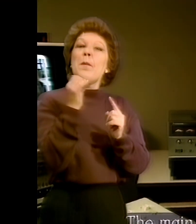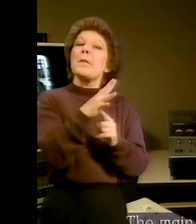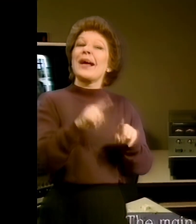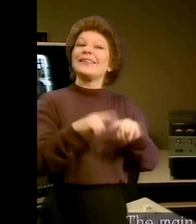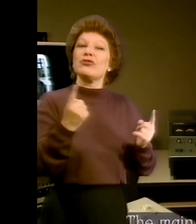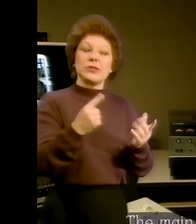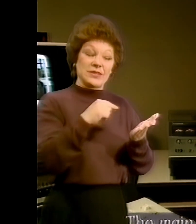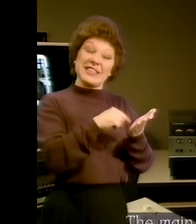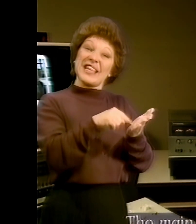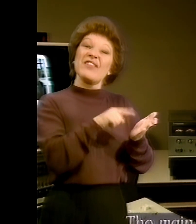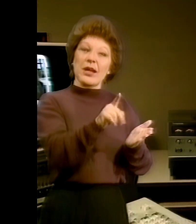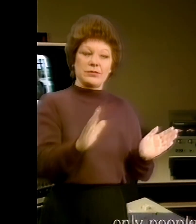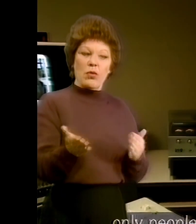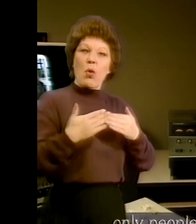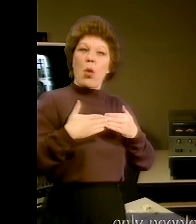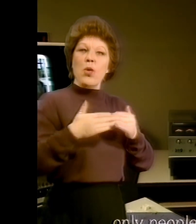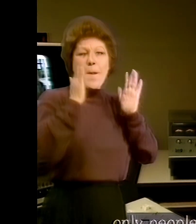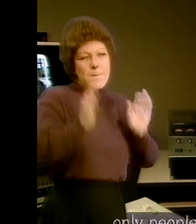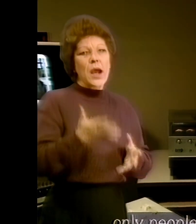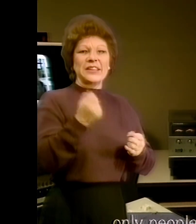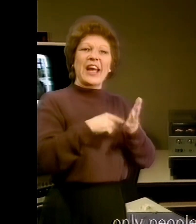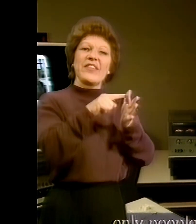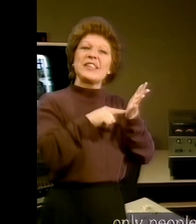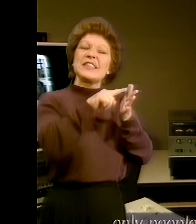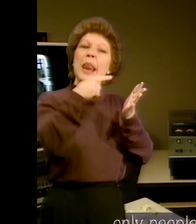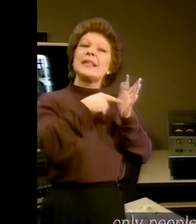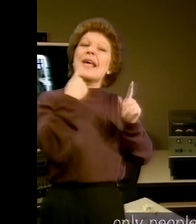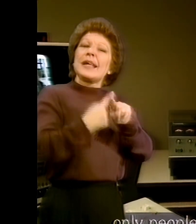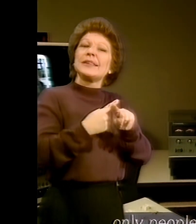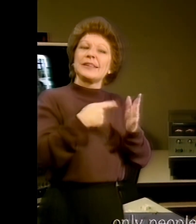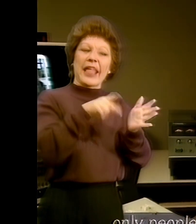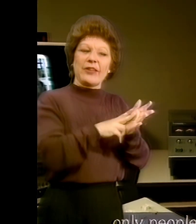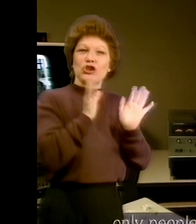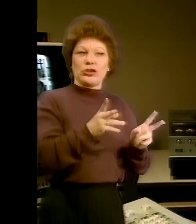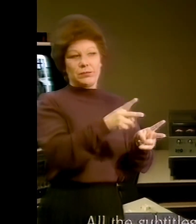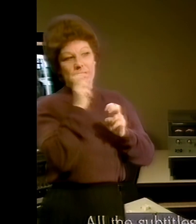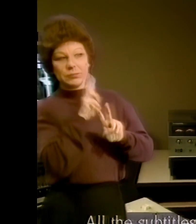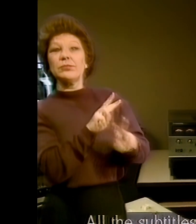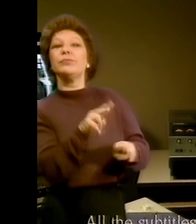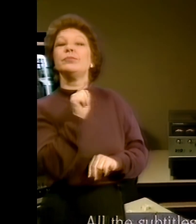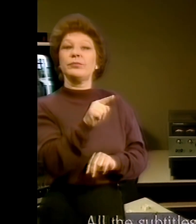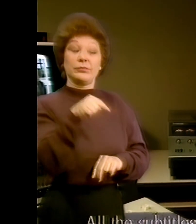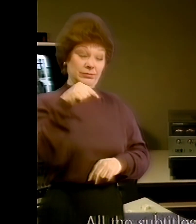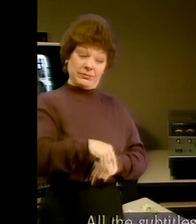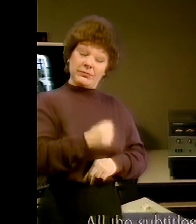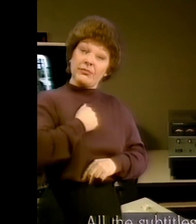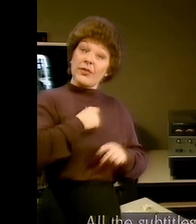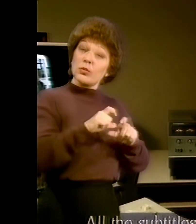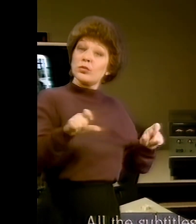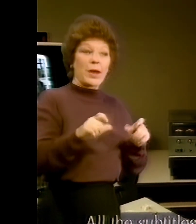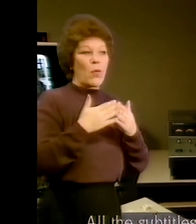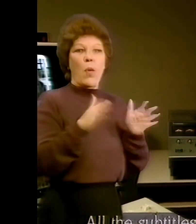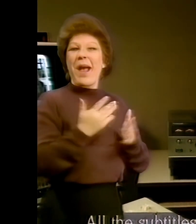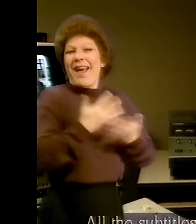See Facts subtitles are closed so only people with a Teletext set can get them. All the subtitles that we do in this room are open subtitles, available to everyone.